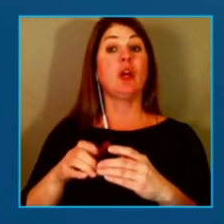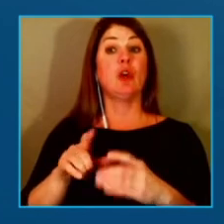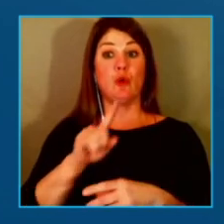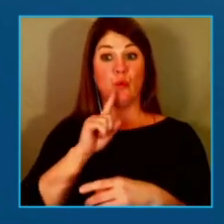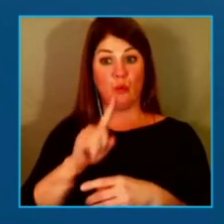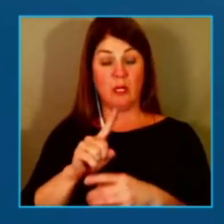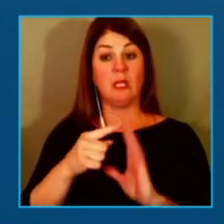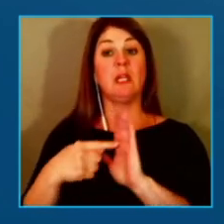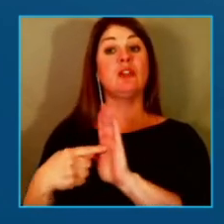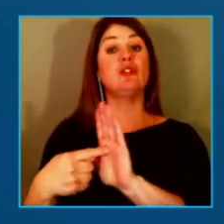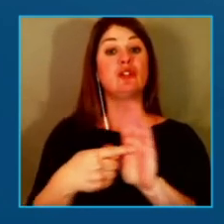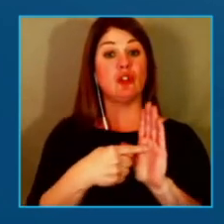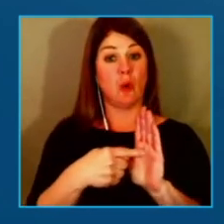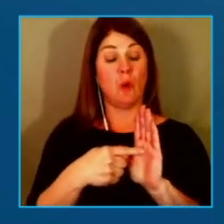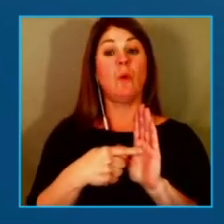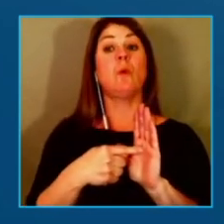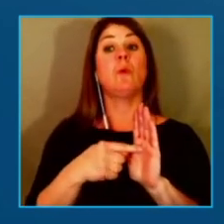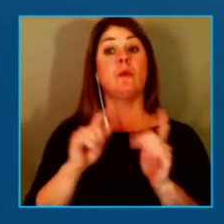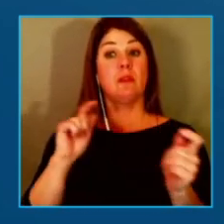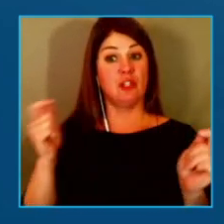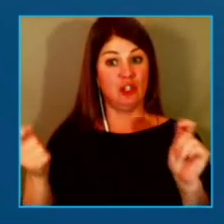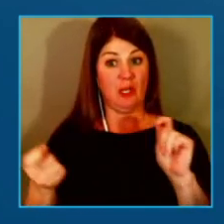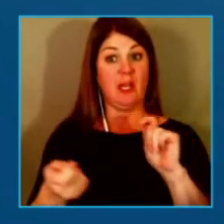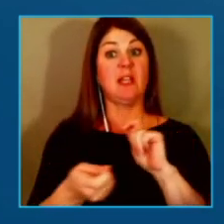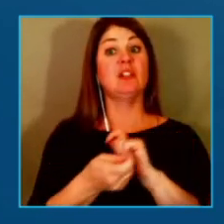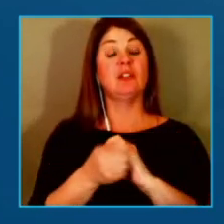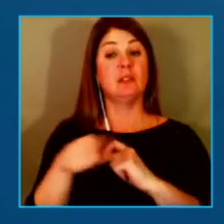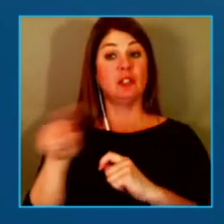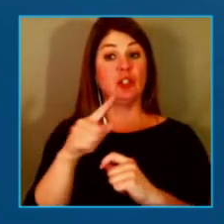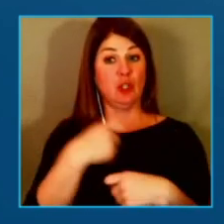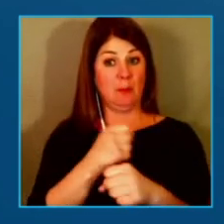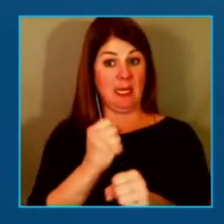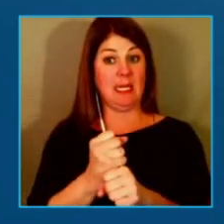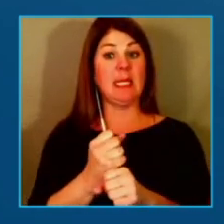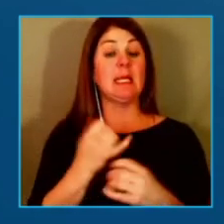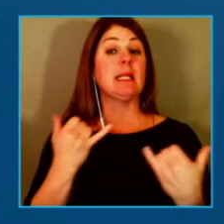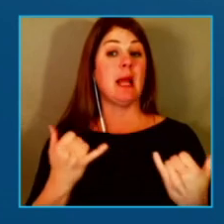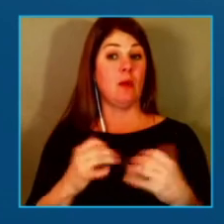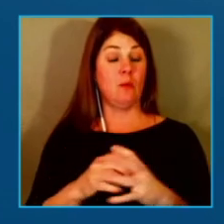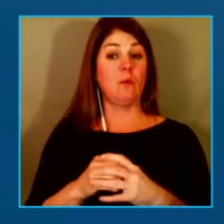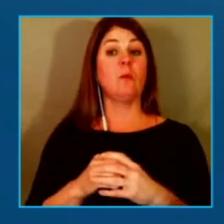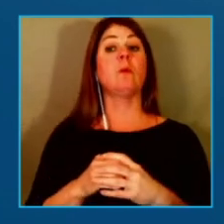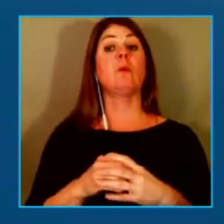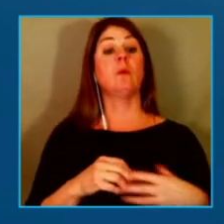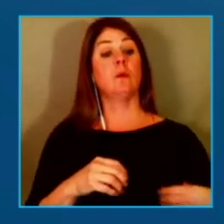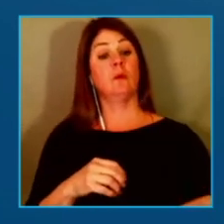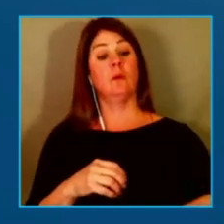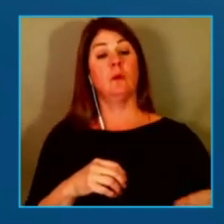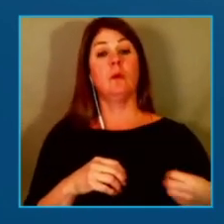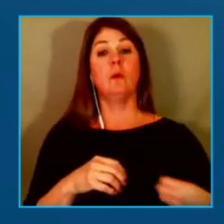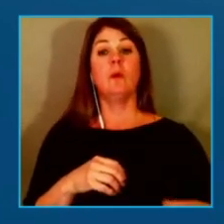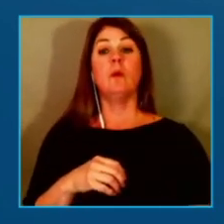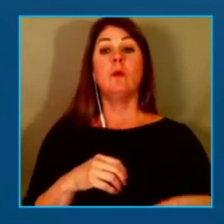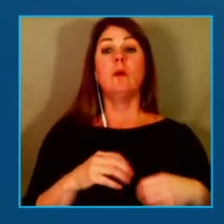the scope of the changes that you're making. And I